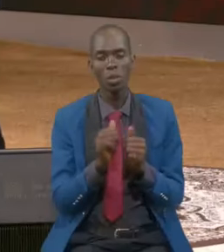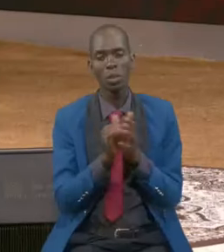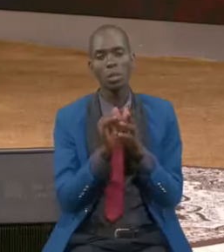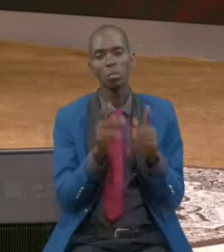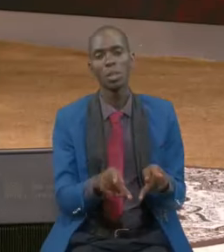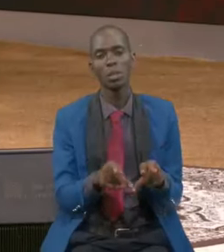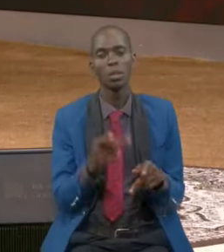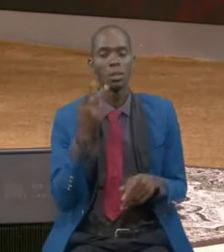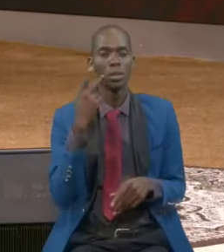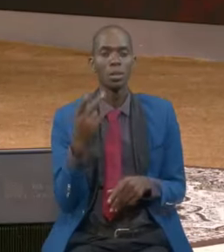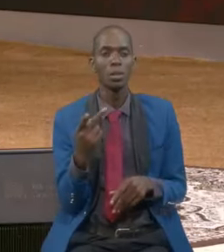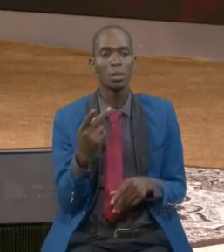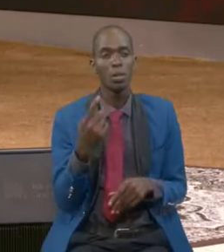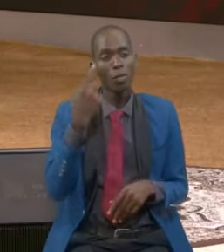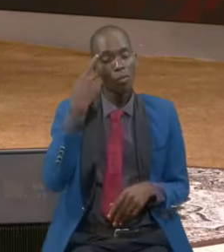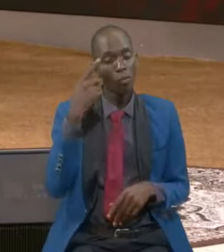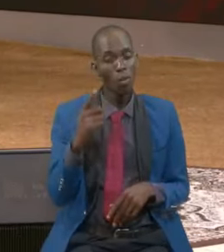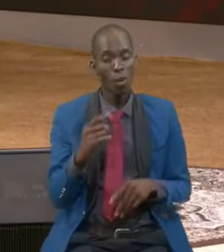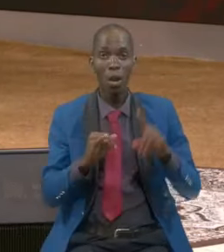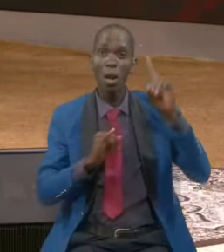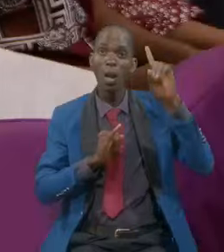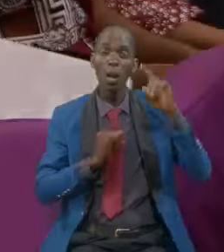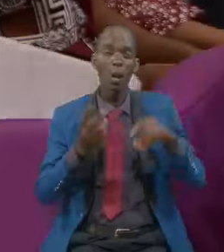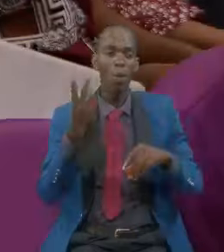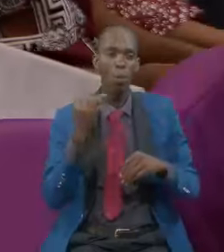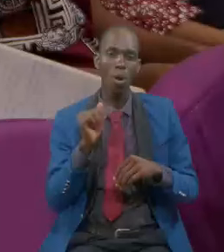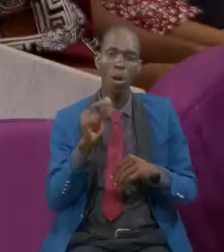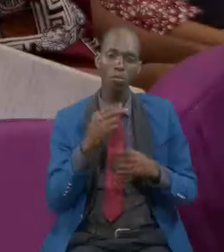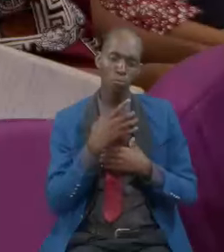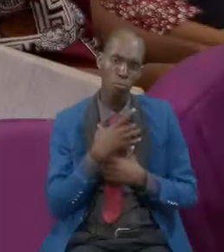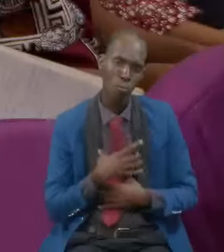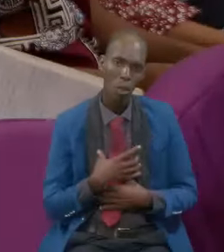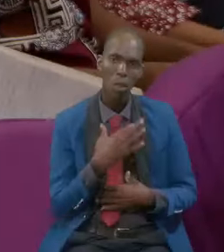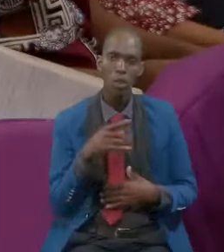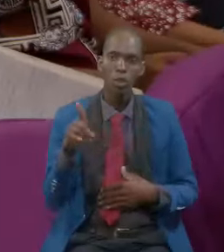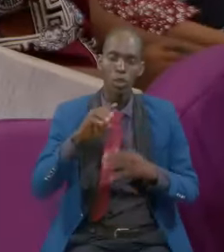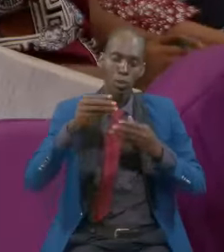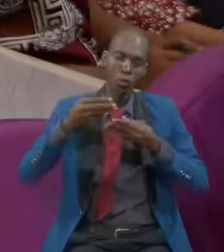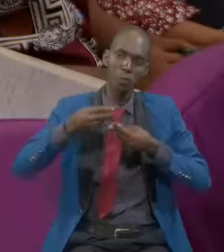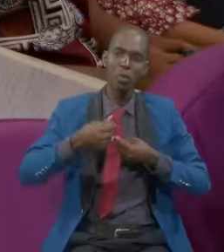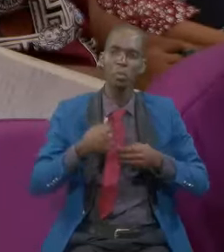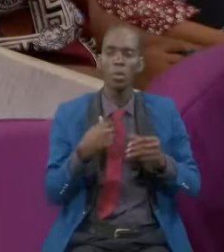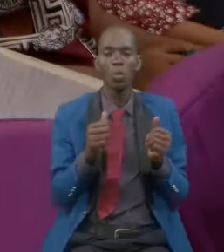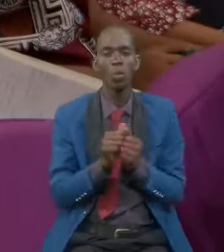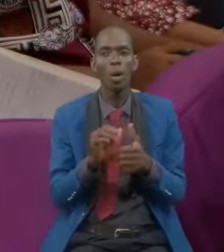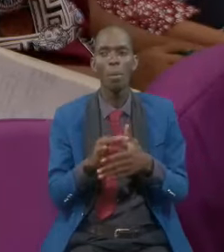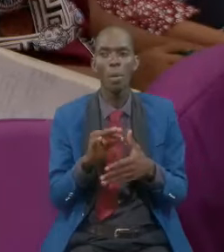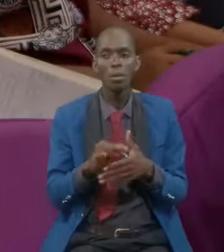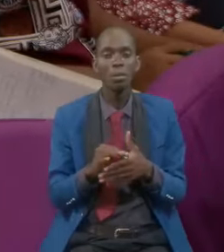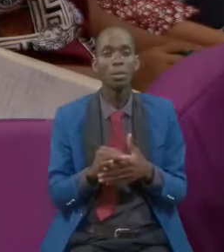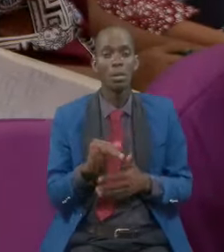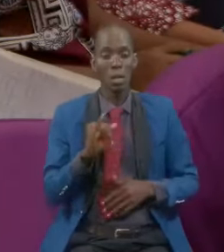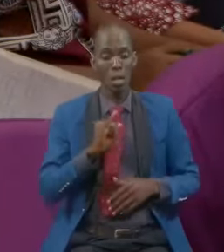at this. For I was an hungered, and ye gave me meat. I